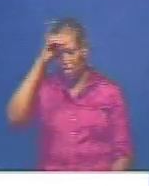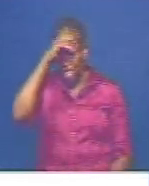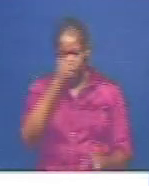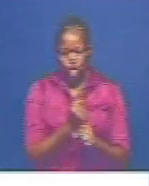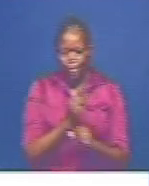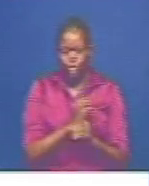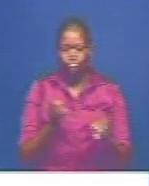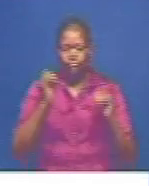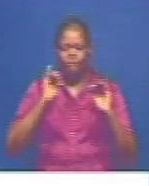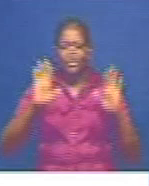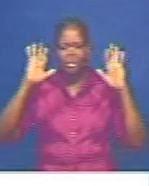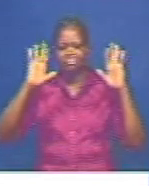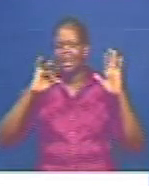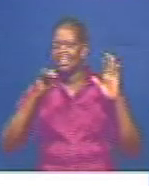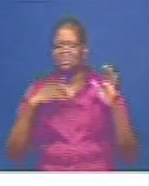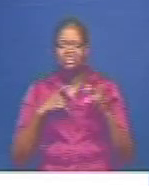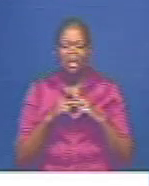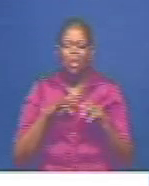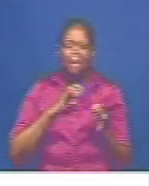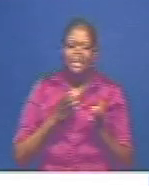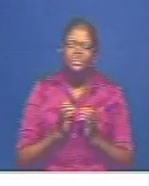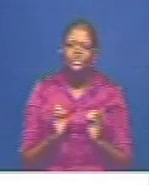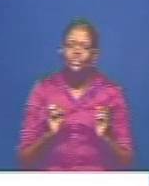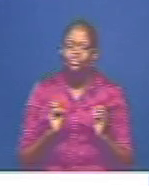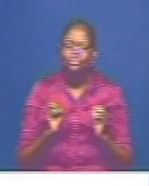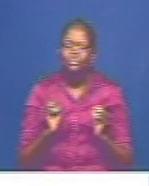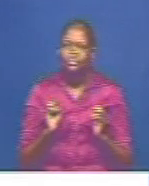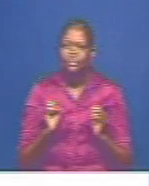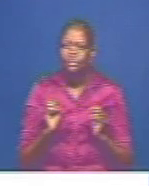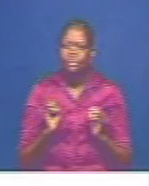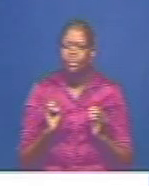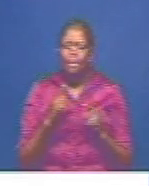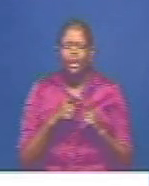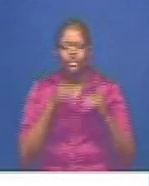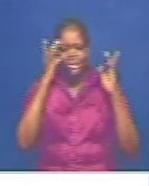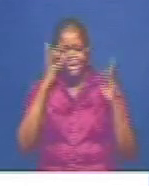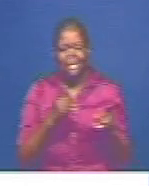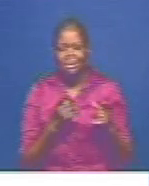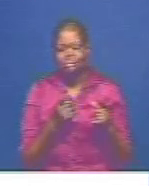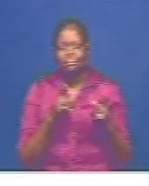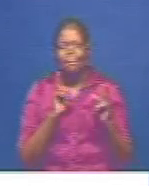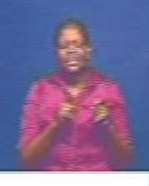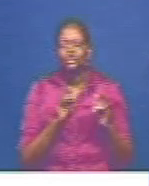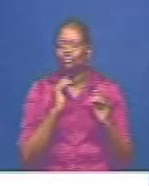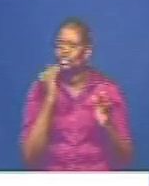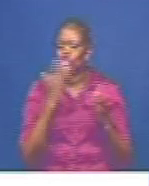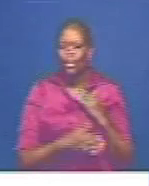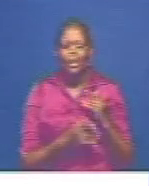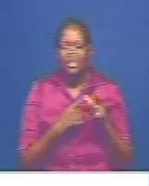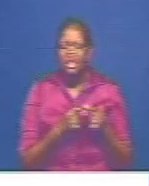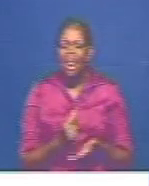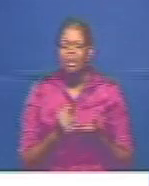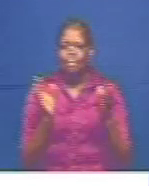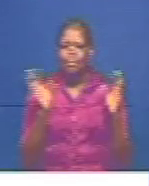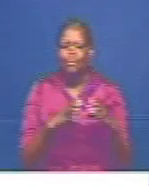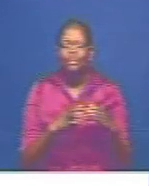given up. Mm-hmm. Others don't even want to start their own businesses, they mm-hmm. want to be entrepreneurs. Yeah. But you decided, like, I need to quit and mm-hmm. decide to help the